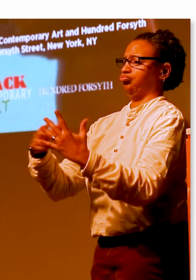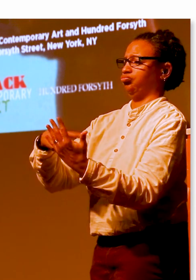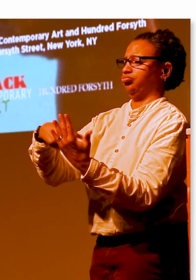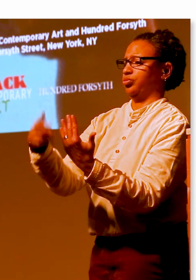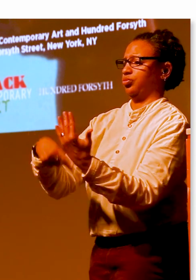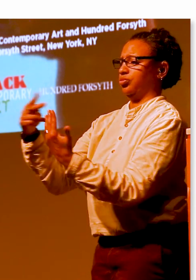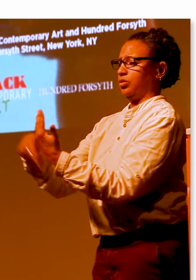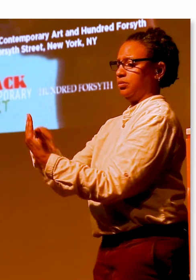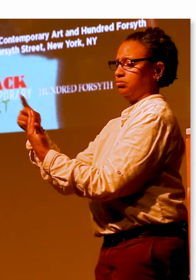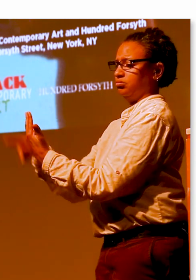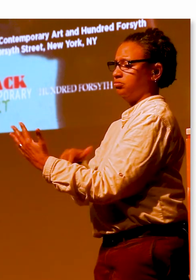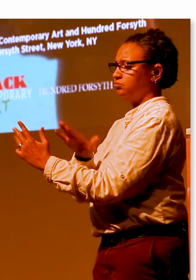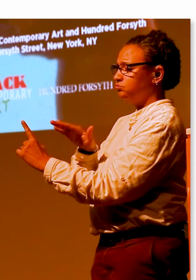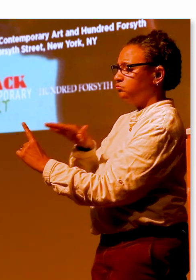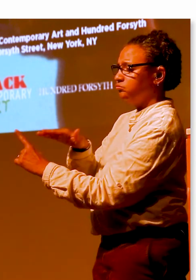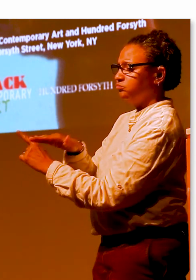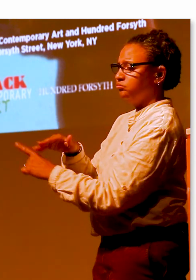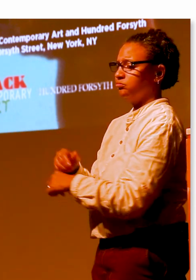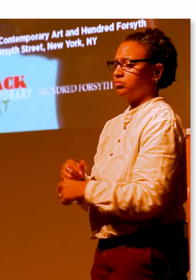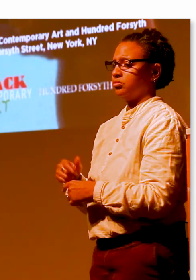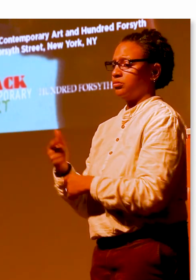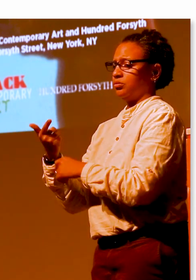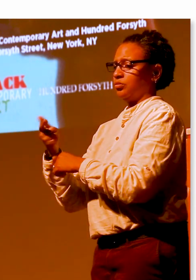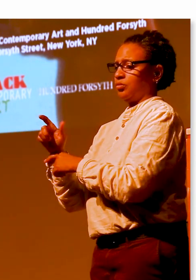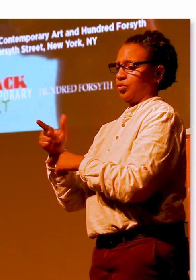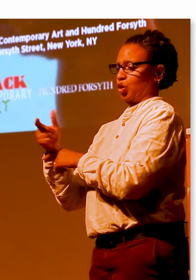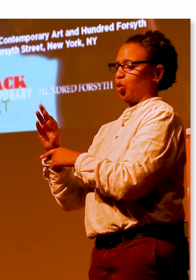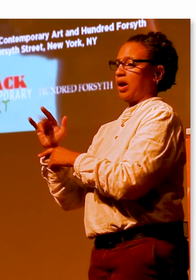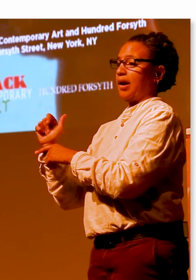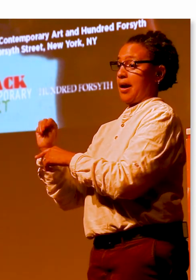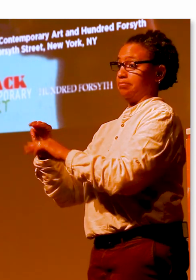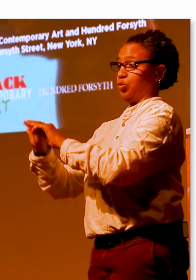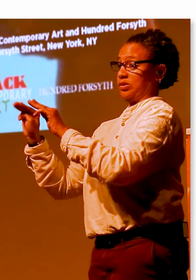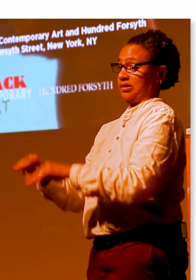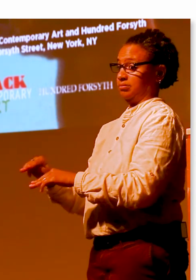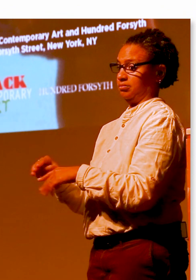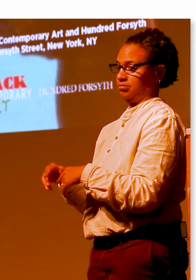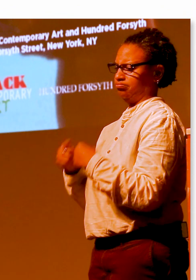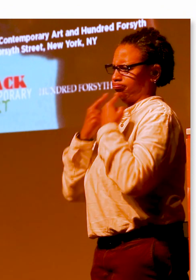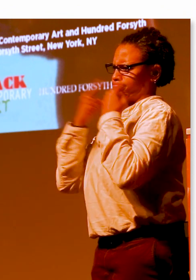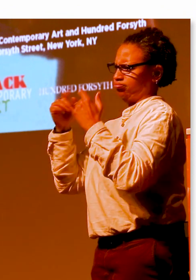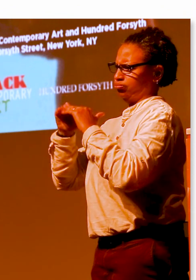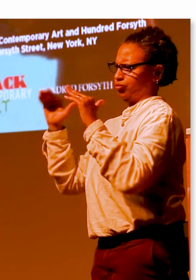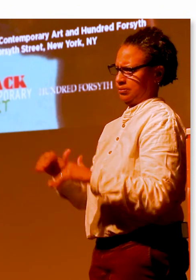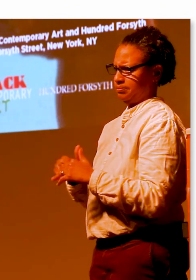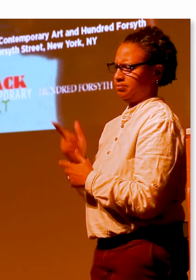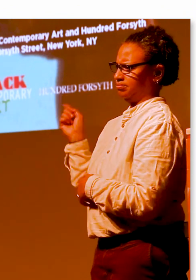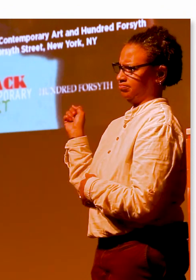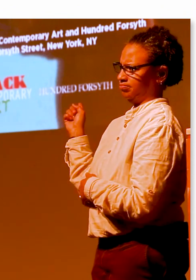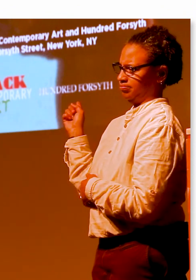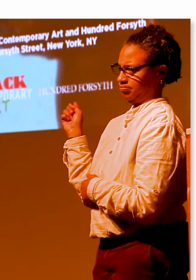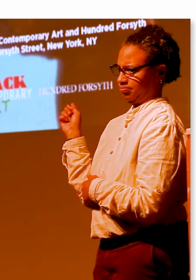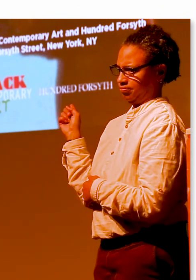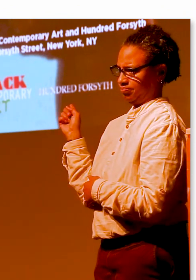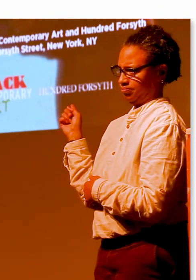Guggenheim Museum when they had their Carrie Mae Weems exhibition, which traveled there from, I think, the Veralis Center in